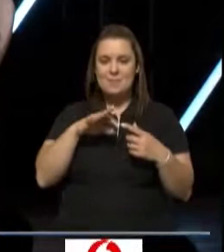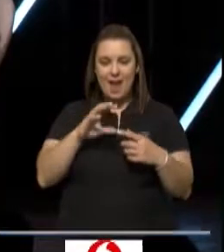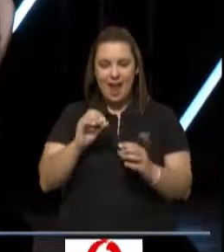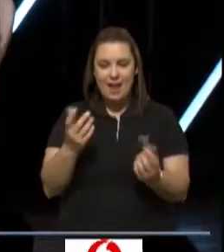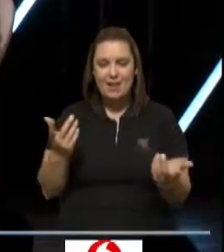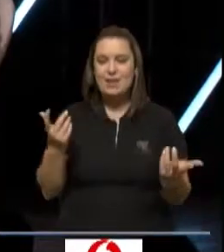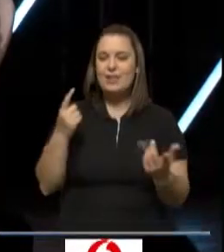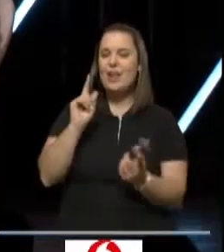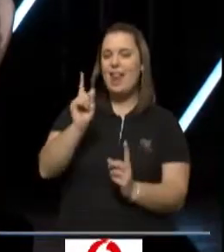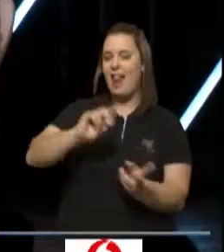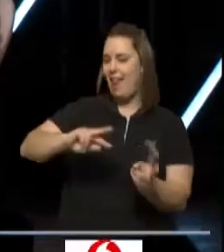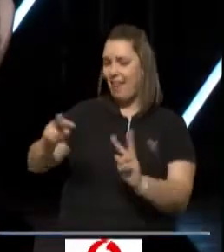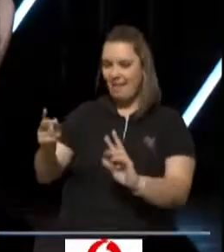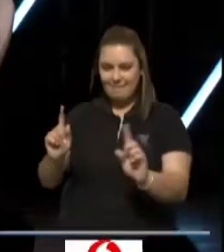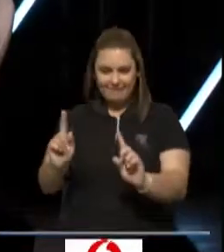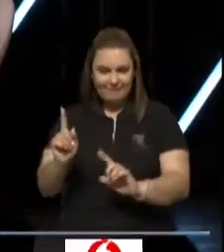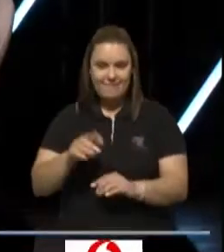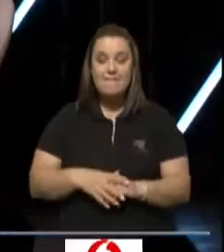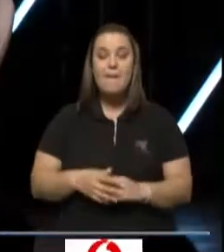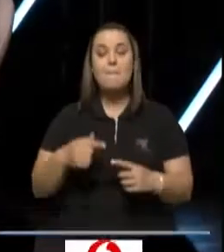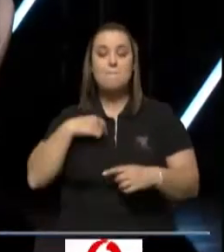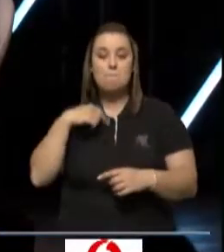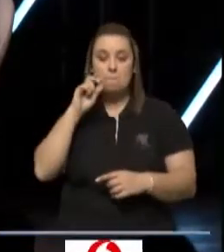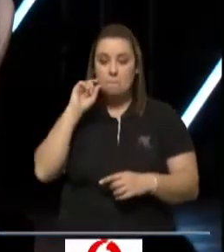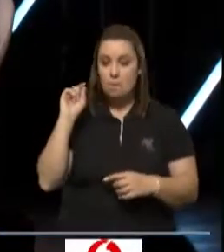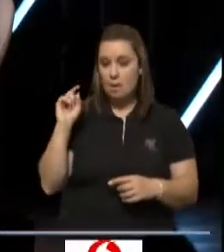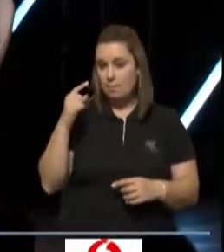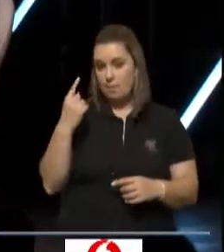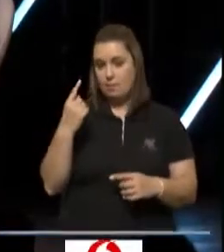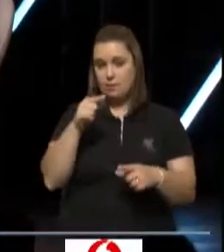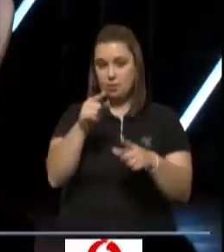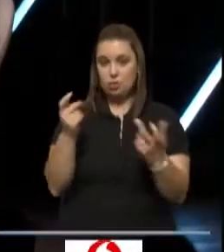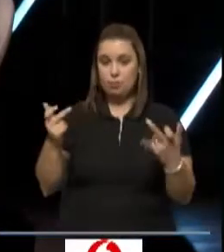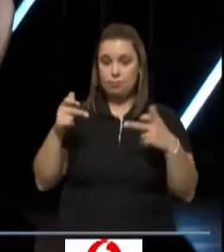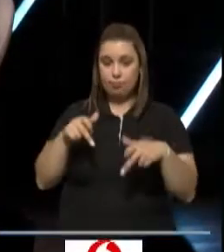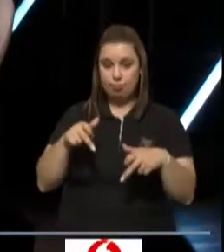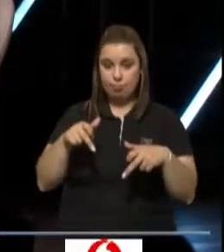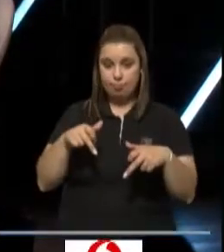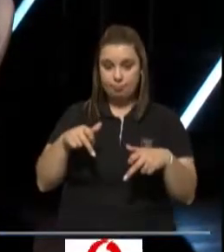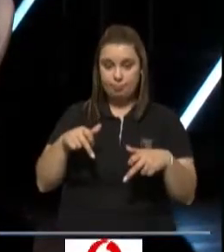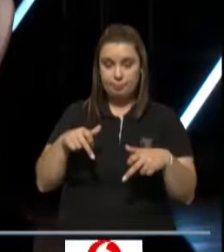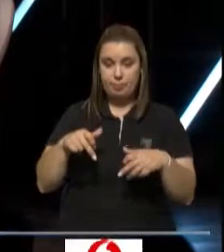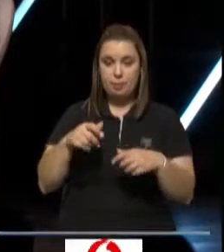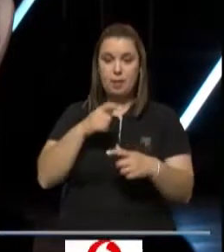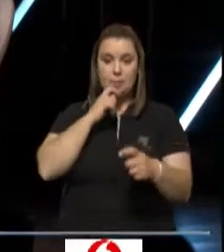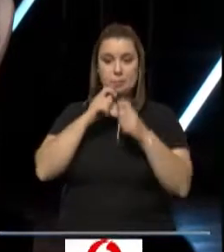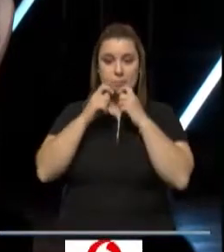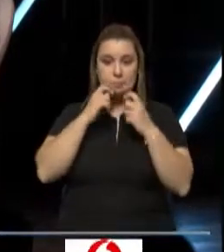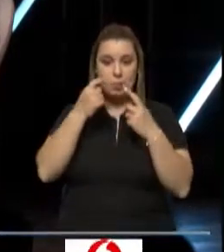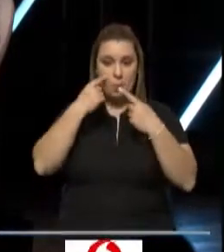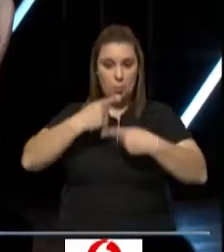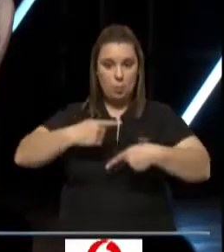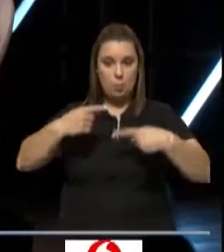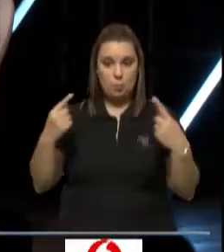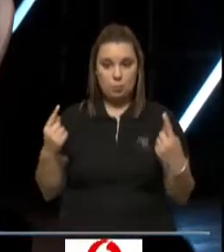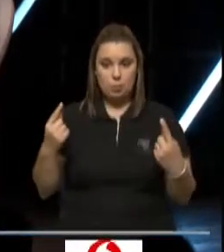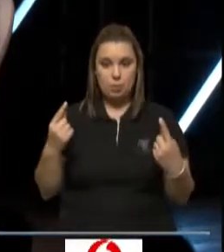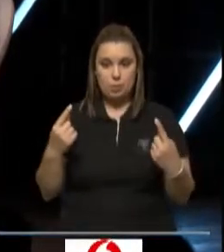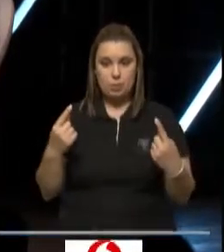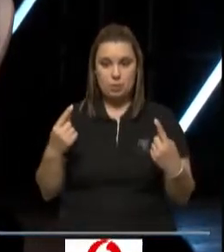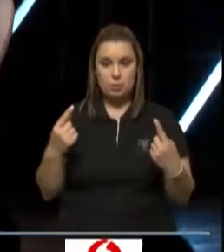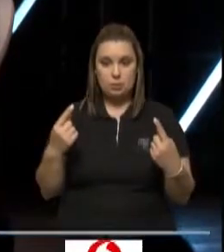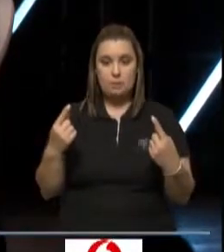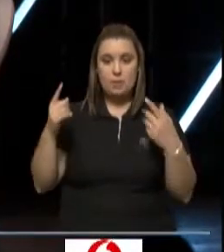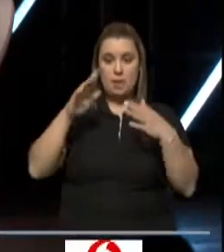arrived in Portugal some time ago, it's the first time that you are intervening in